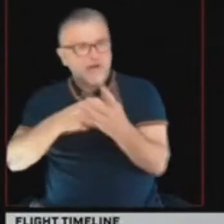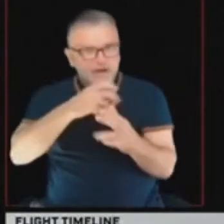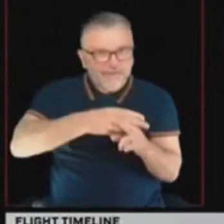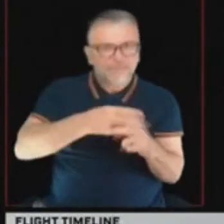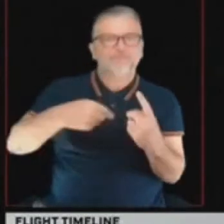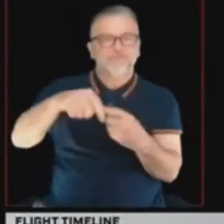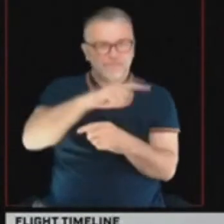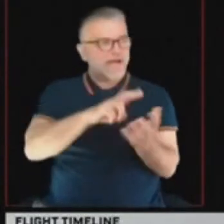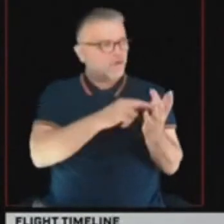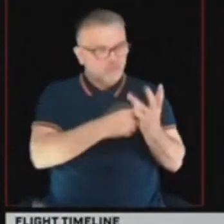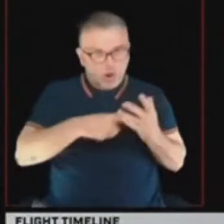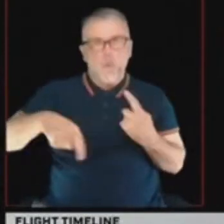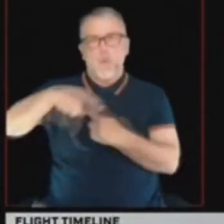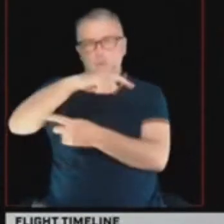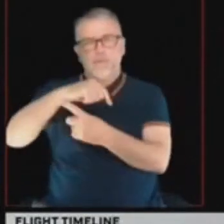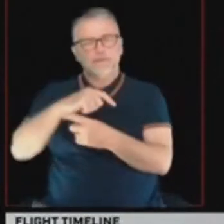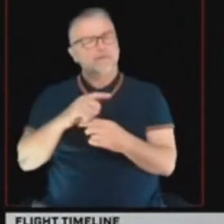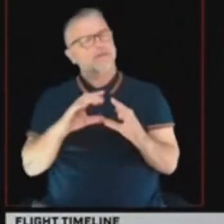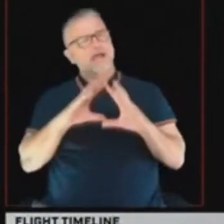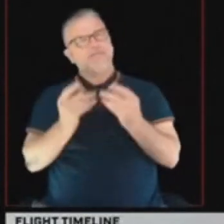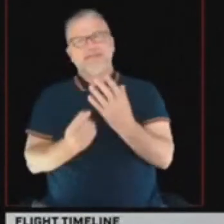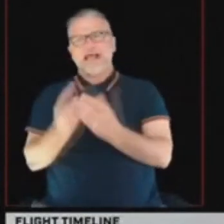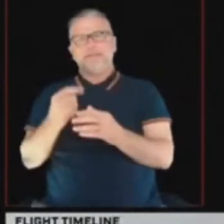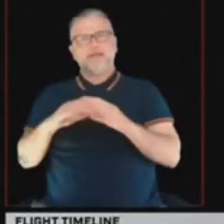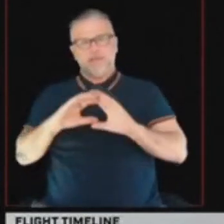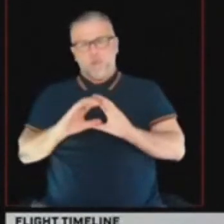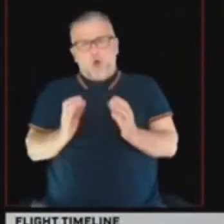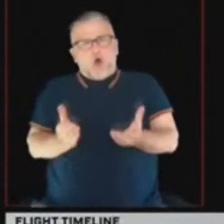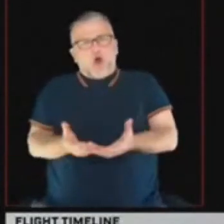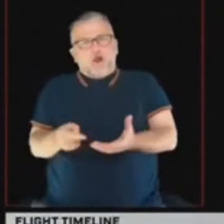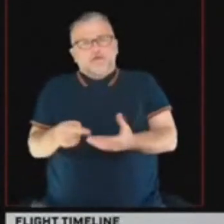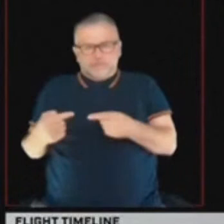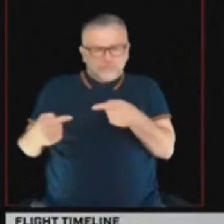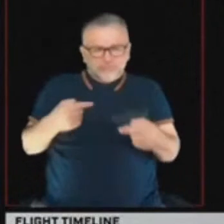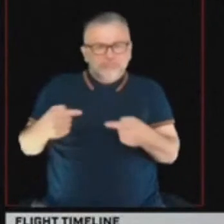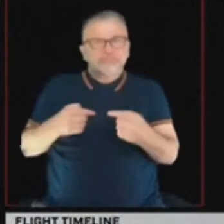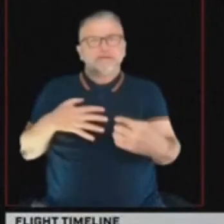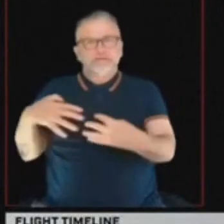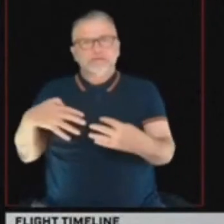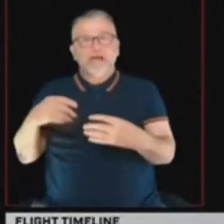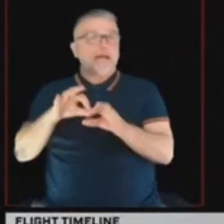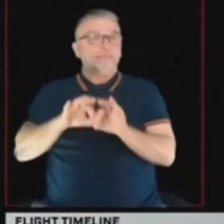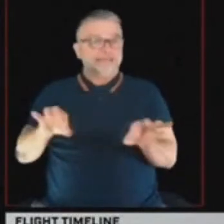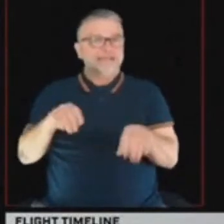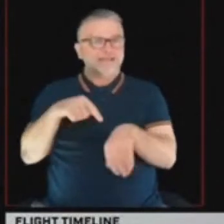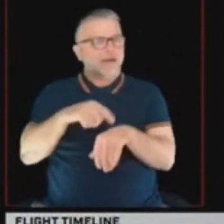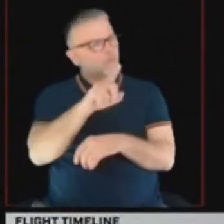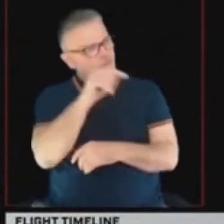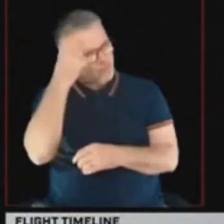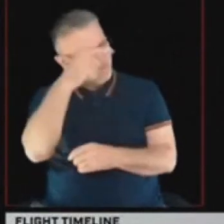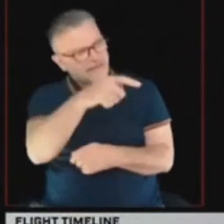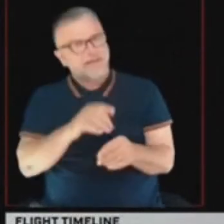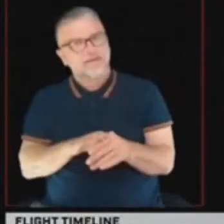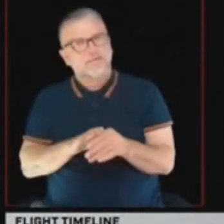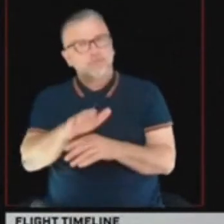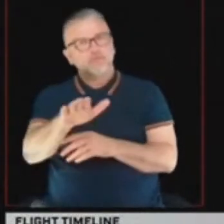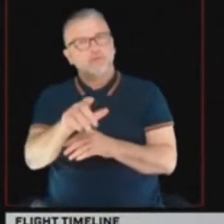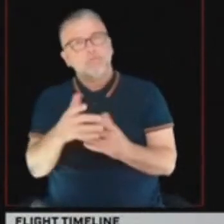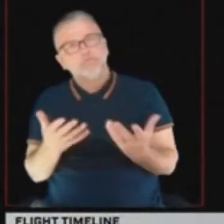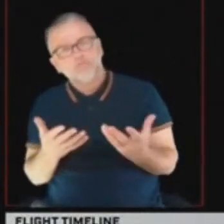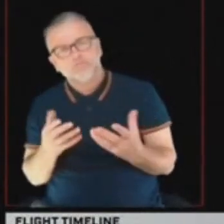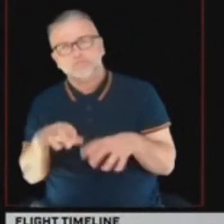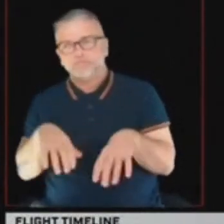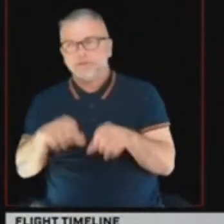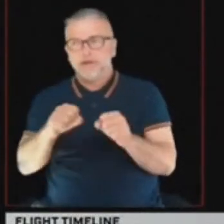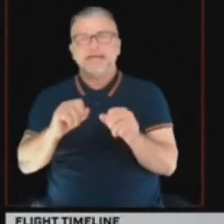on in the world and in space right now, both in the areas of conflict and in times of peace, what do you see as the start of